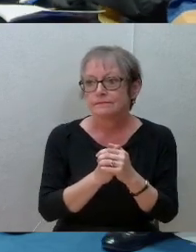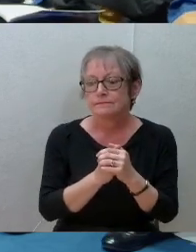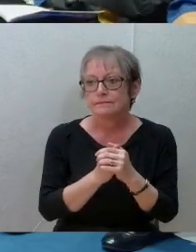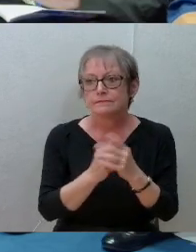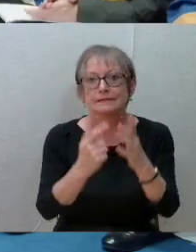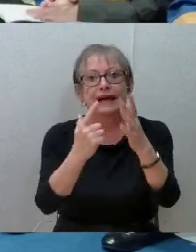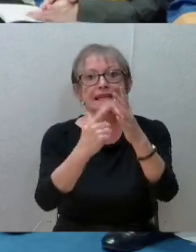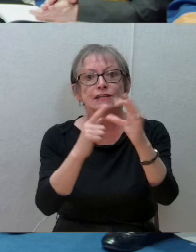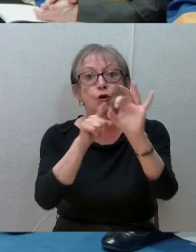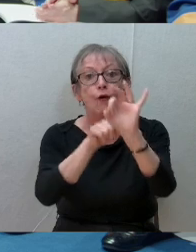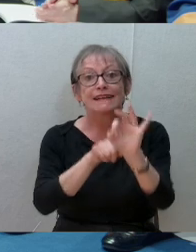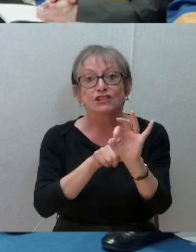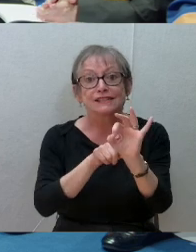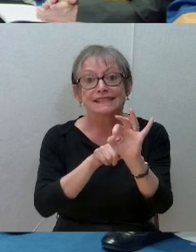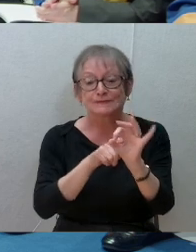Anissa Qureshi.